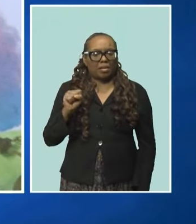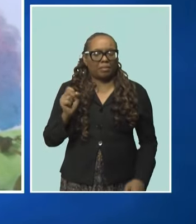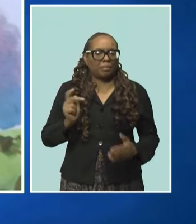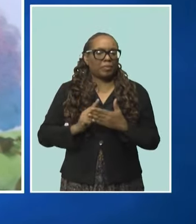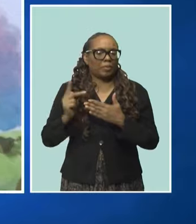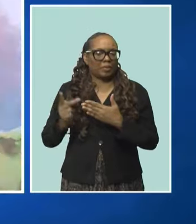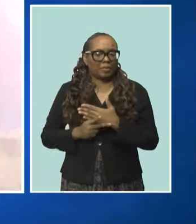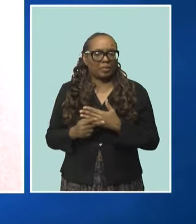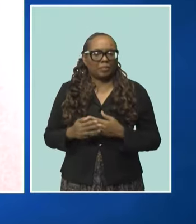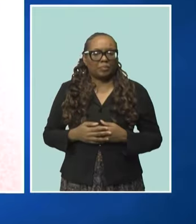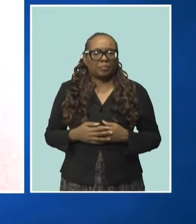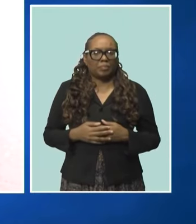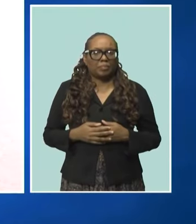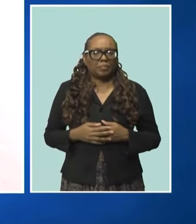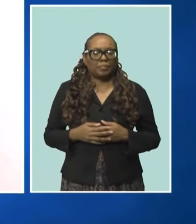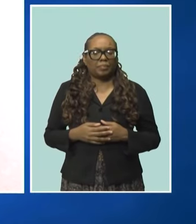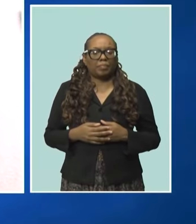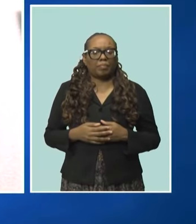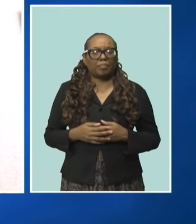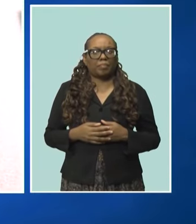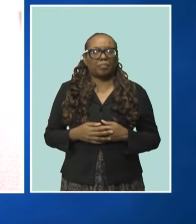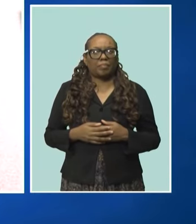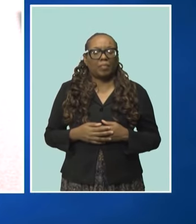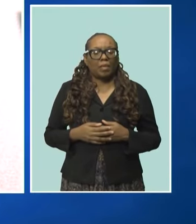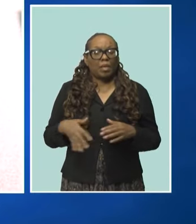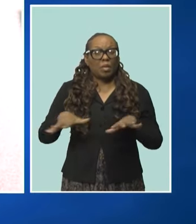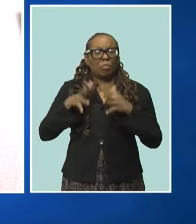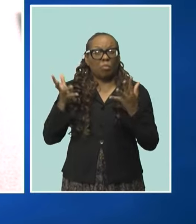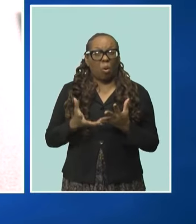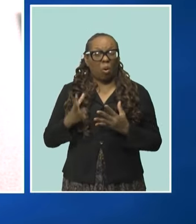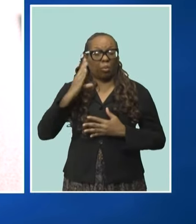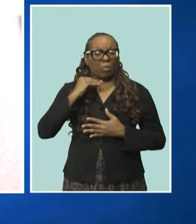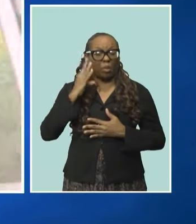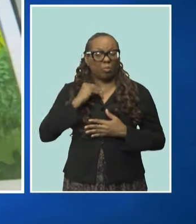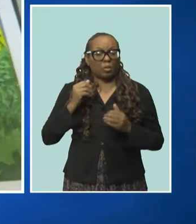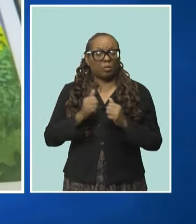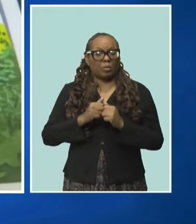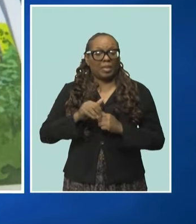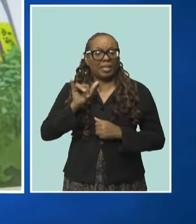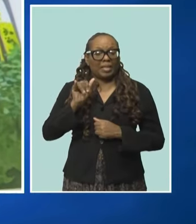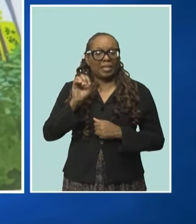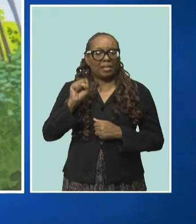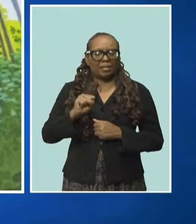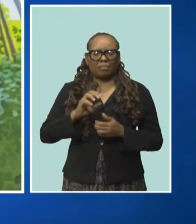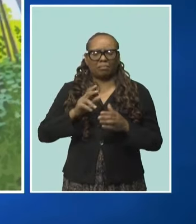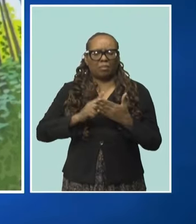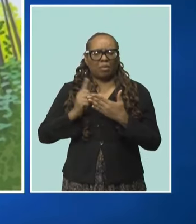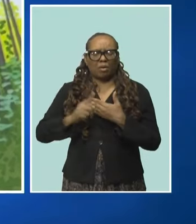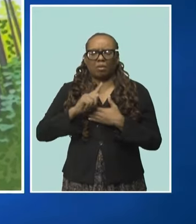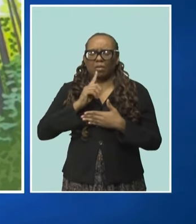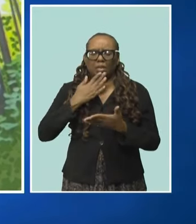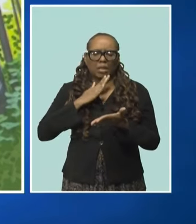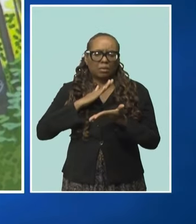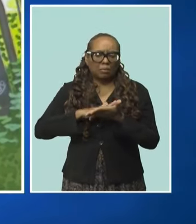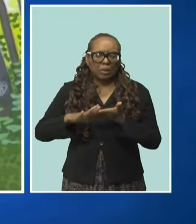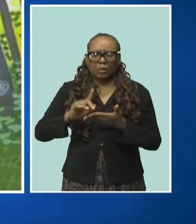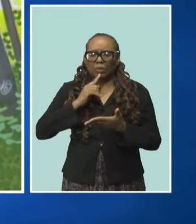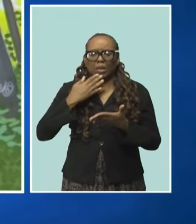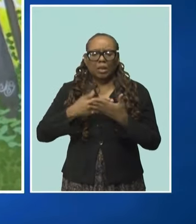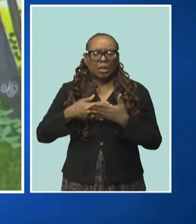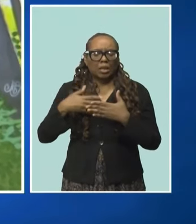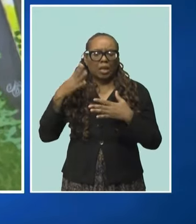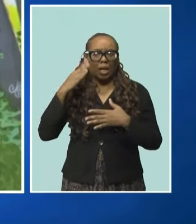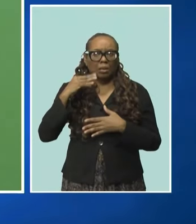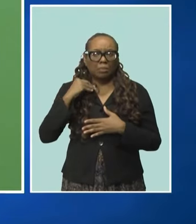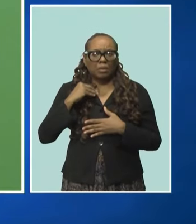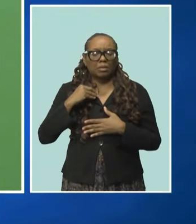The experience with the whole YES program was actually very nice. And they also, they reach out to you every now and again when they have